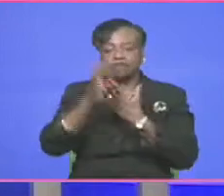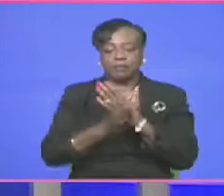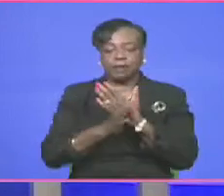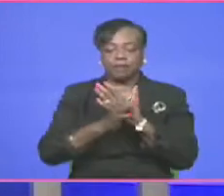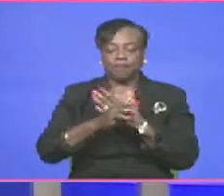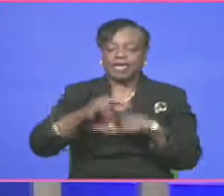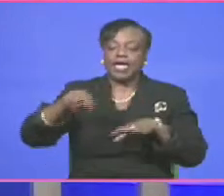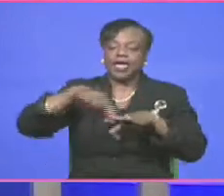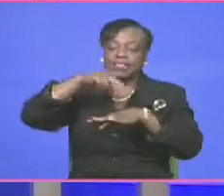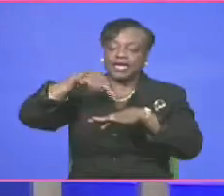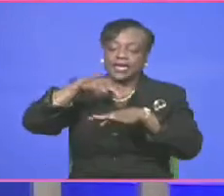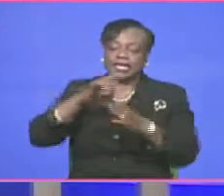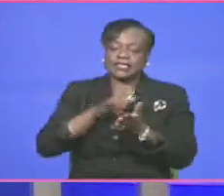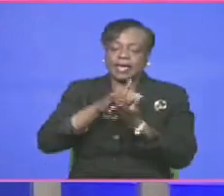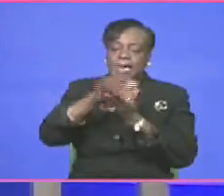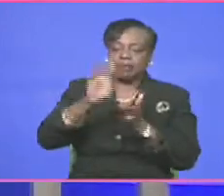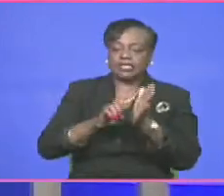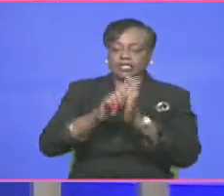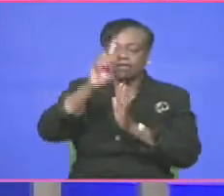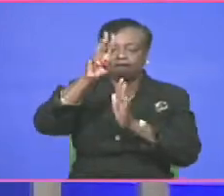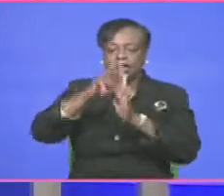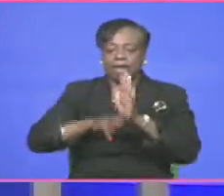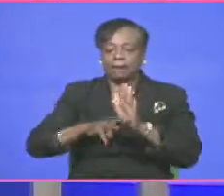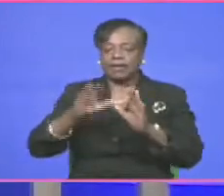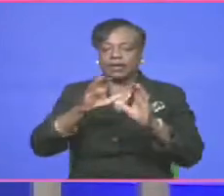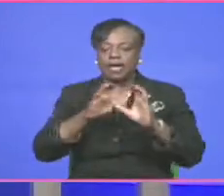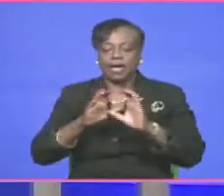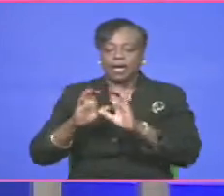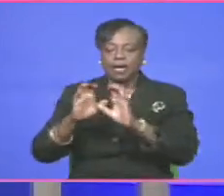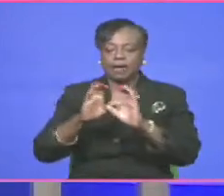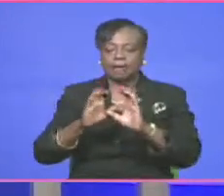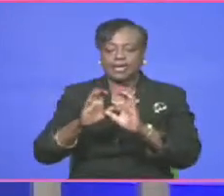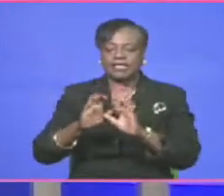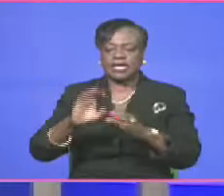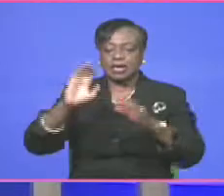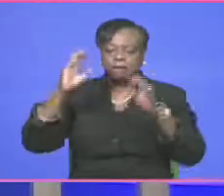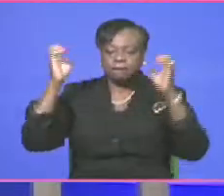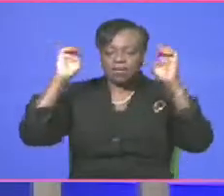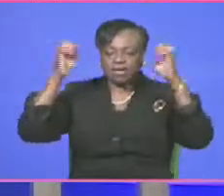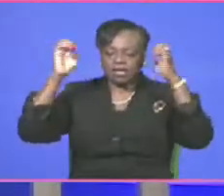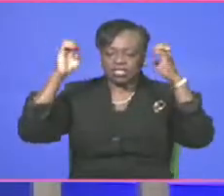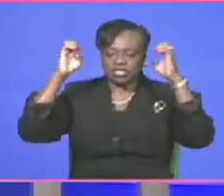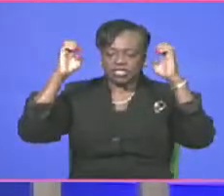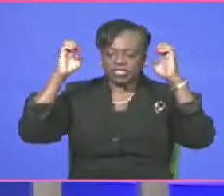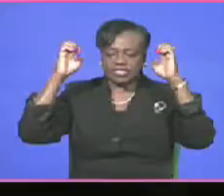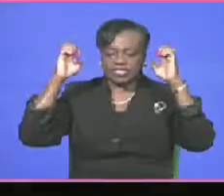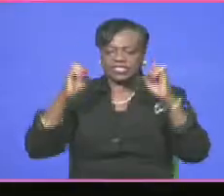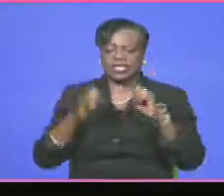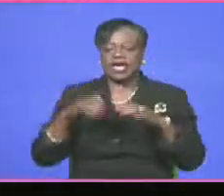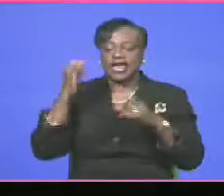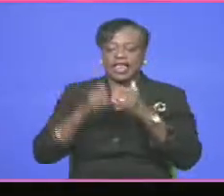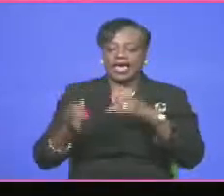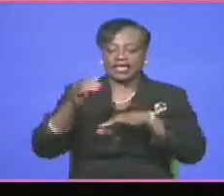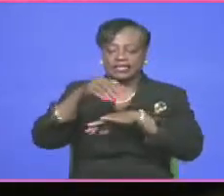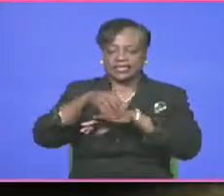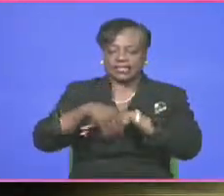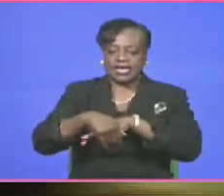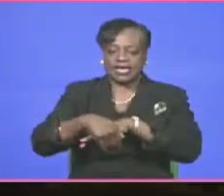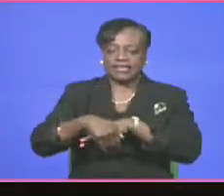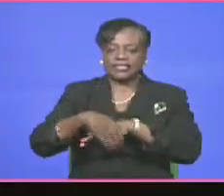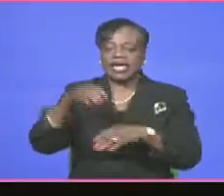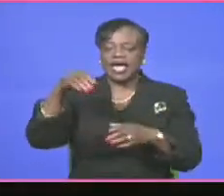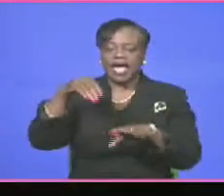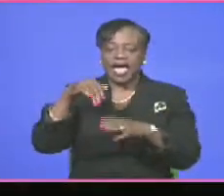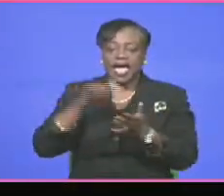The Nassau Airport Development Company conducting a successful mock emergency drill at the Linden Pendling International Airport last night. The test